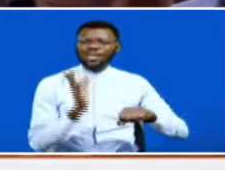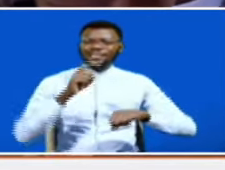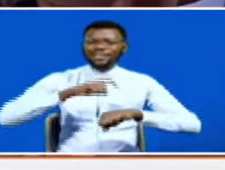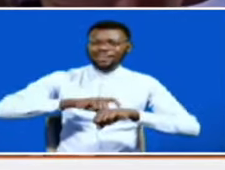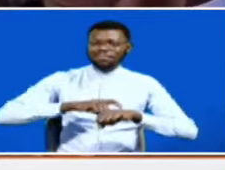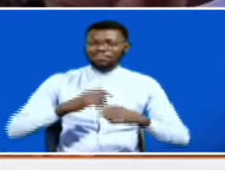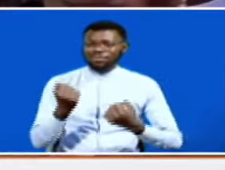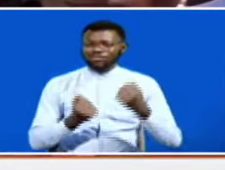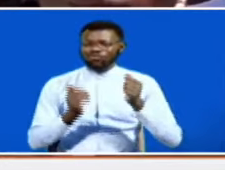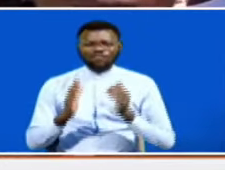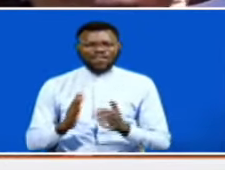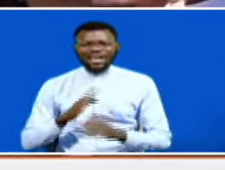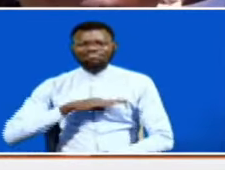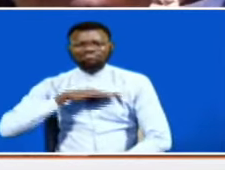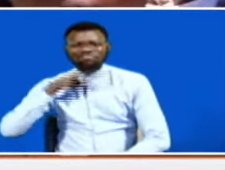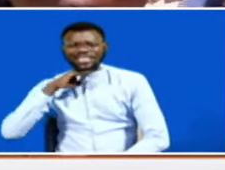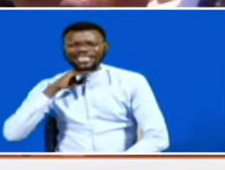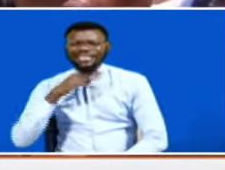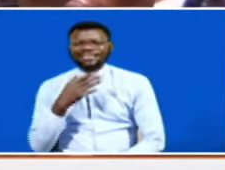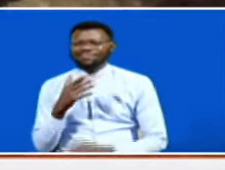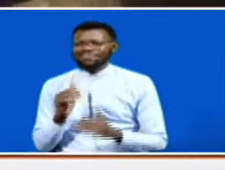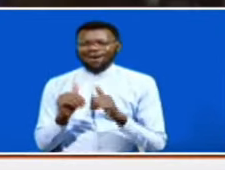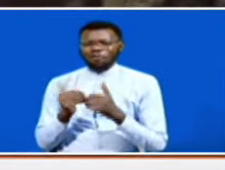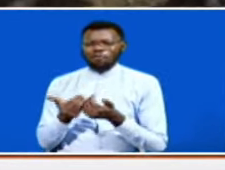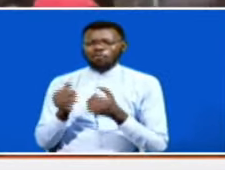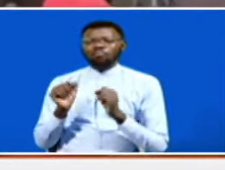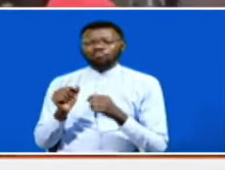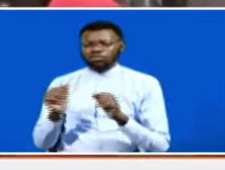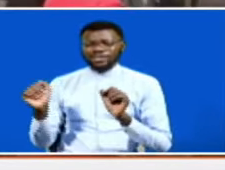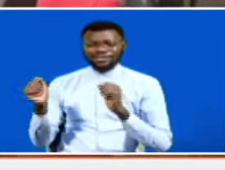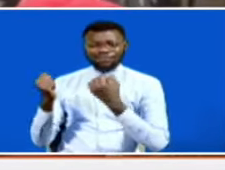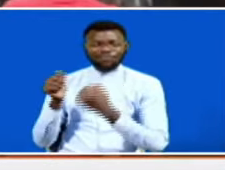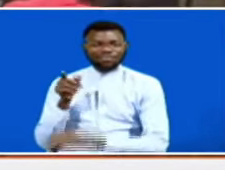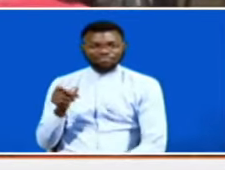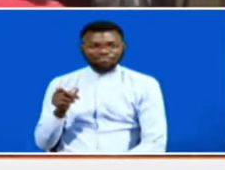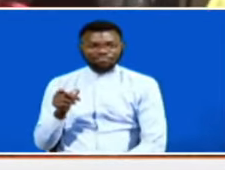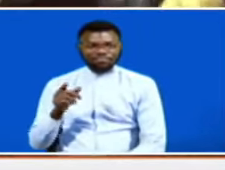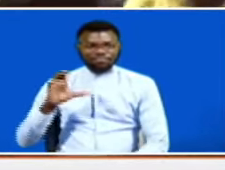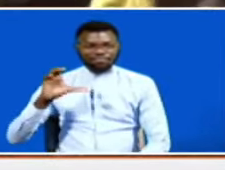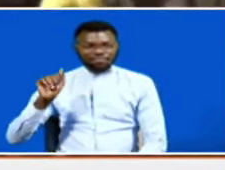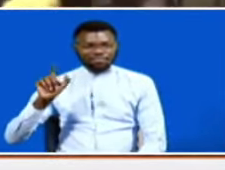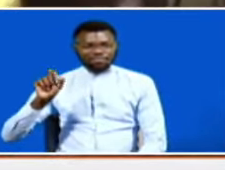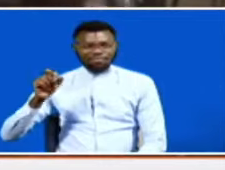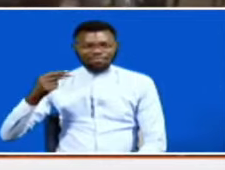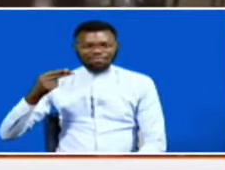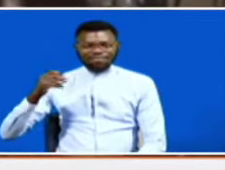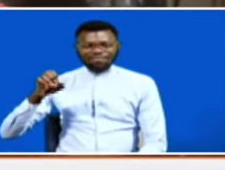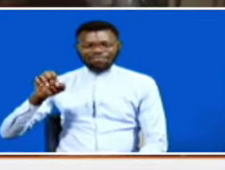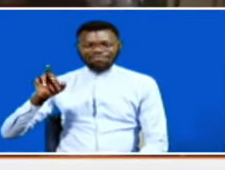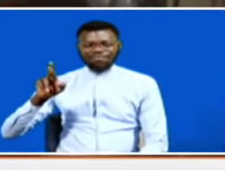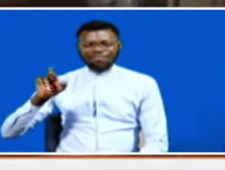hangekufa. Wangekuwa immediately tungeokoa hiyo mwili. Catherine Oise, KTN News.